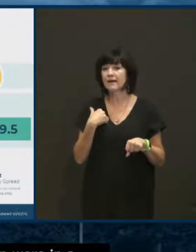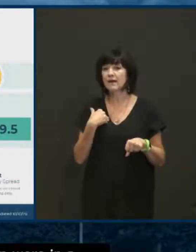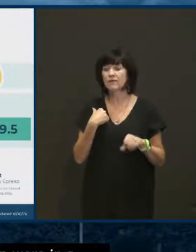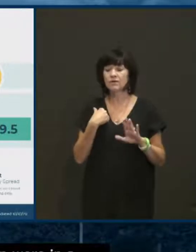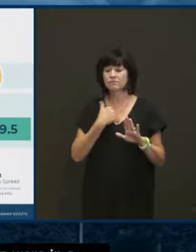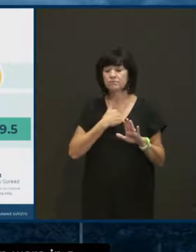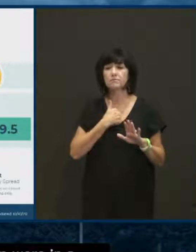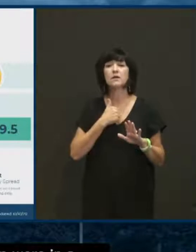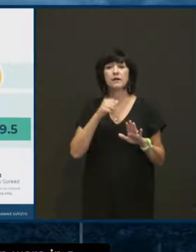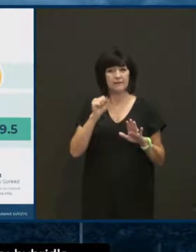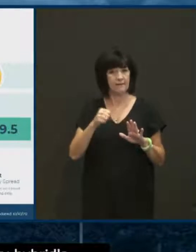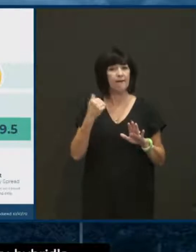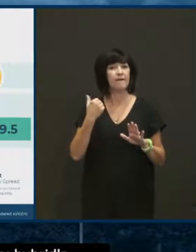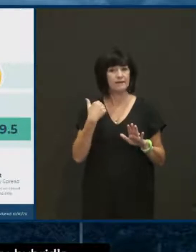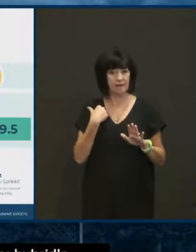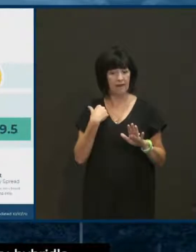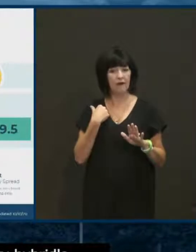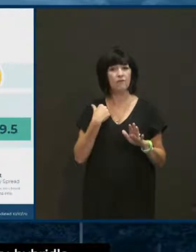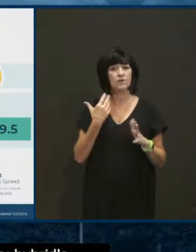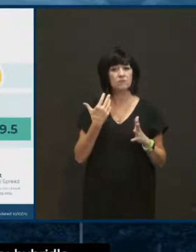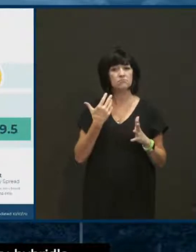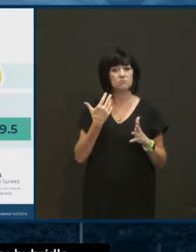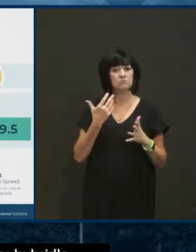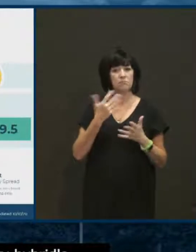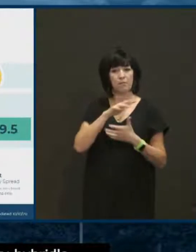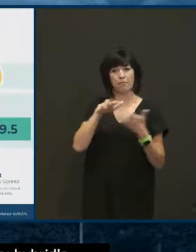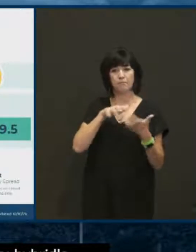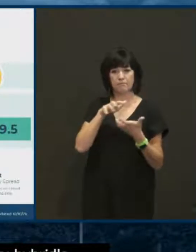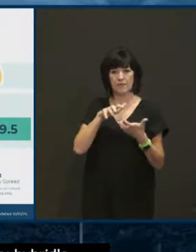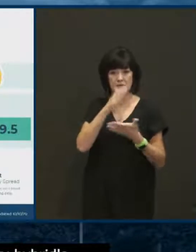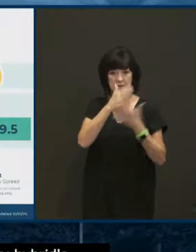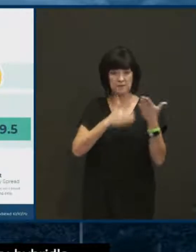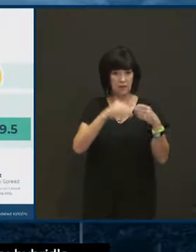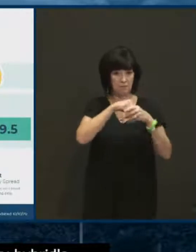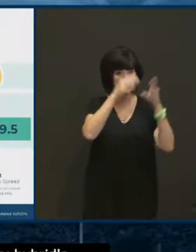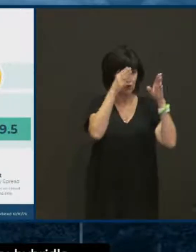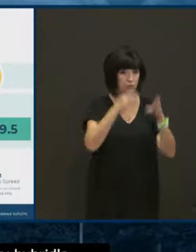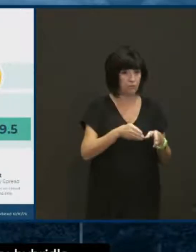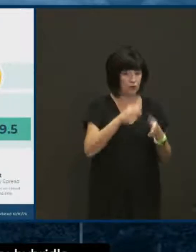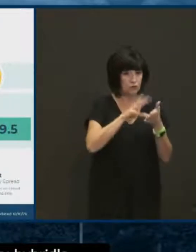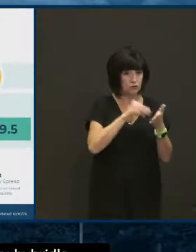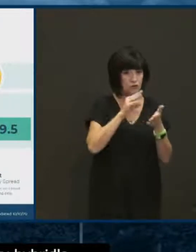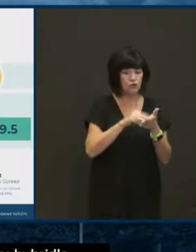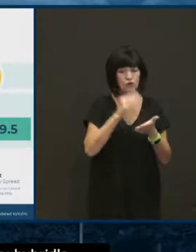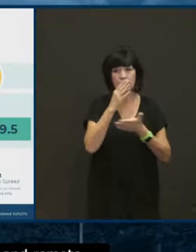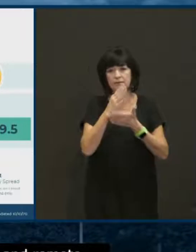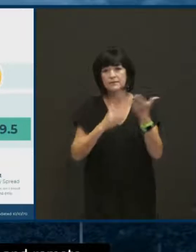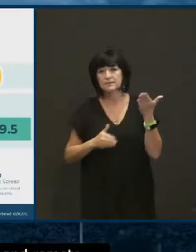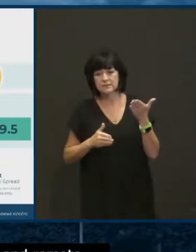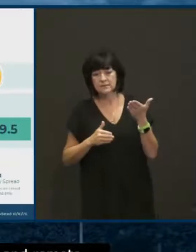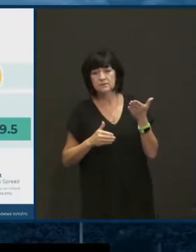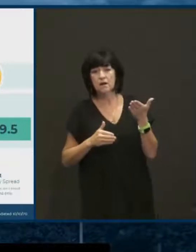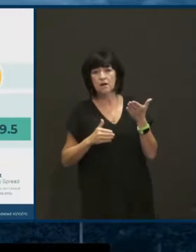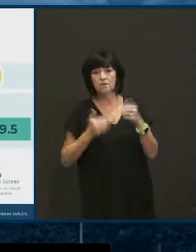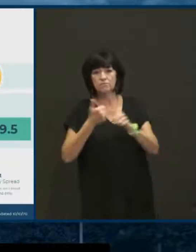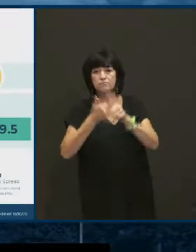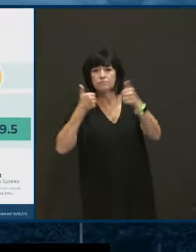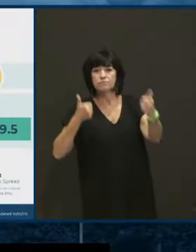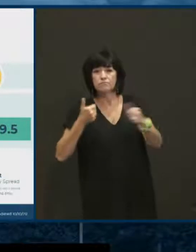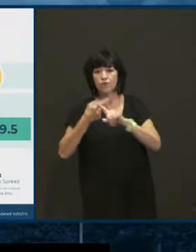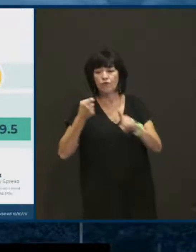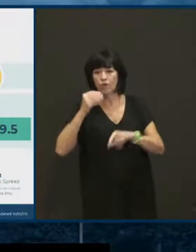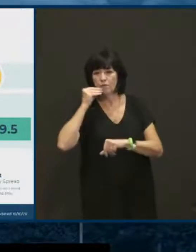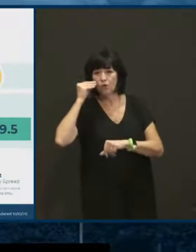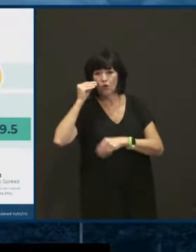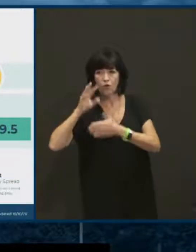condition, which means schools can have a mix of in-person and remote learning. Most school districts so far have chosen to be completely